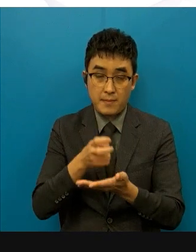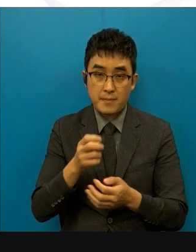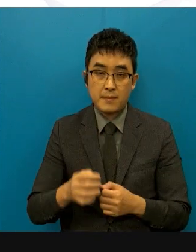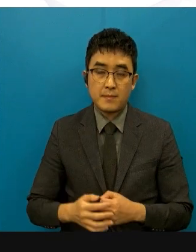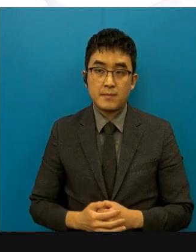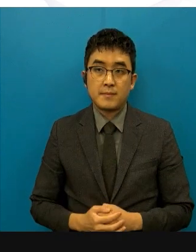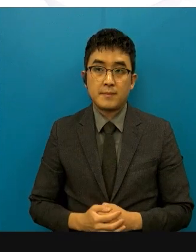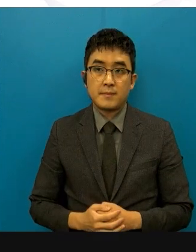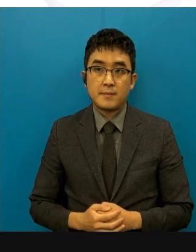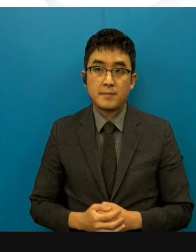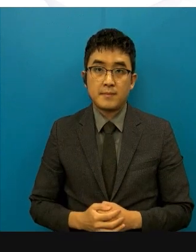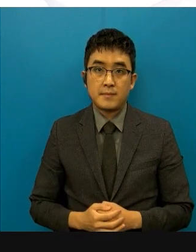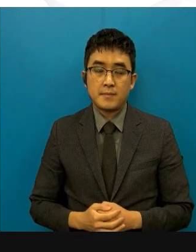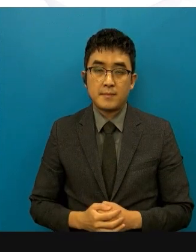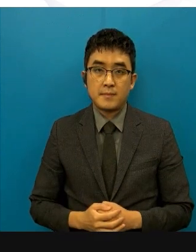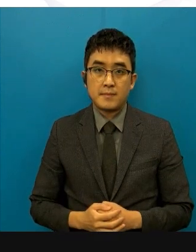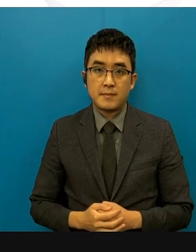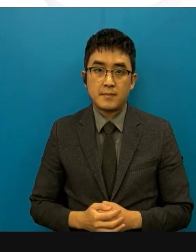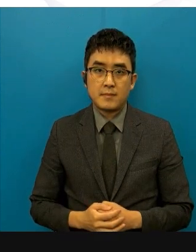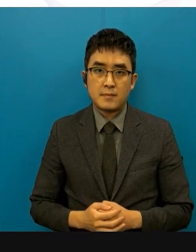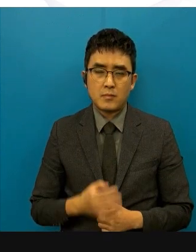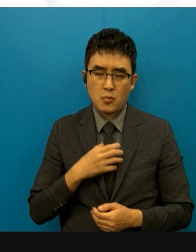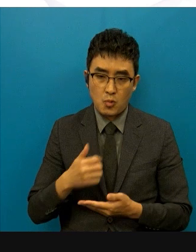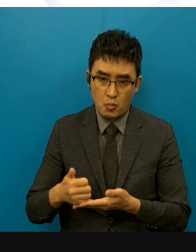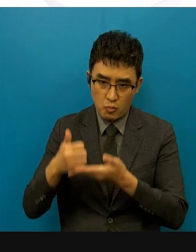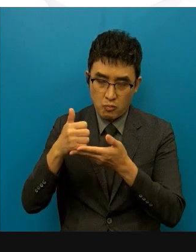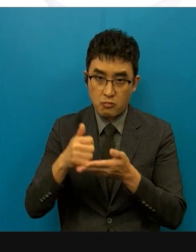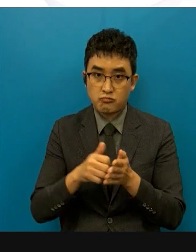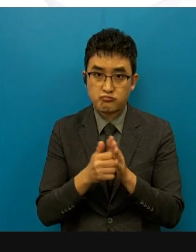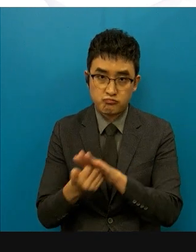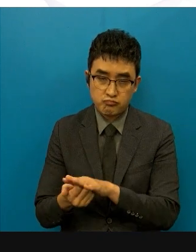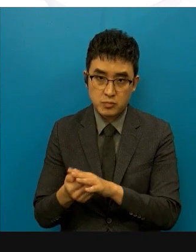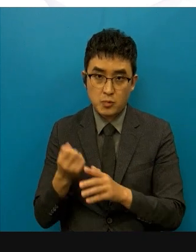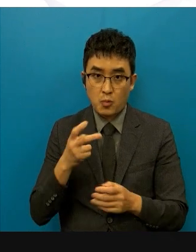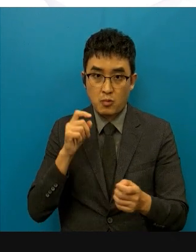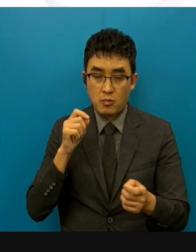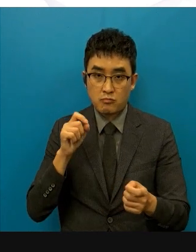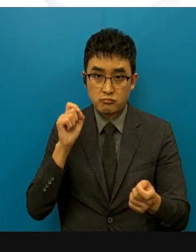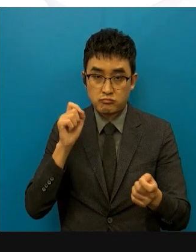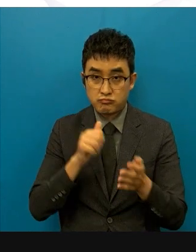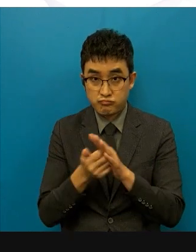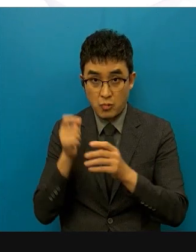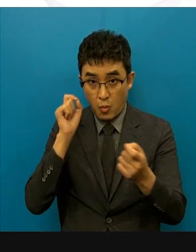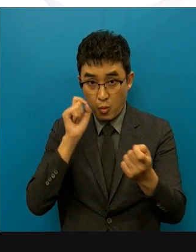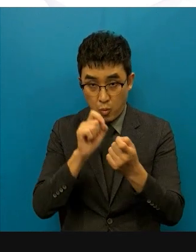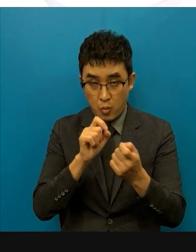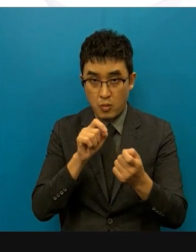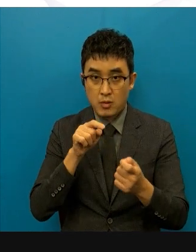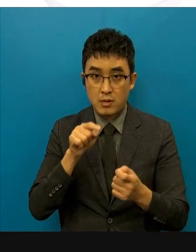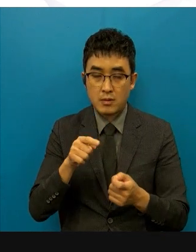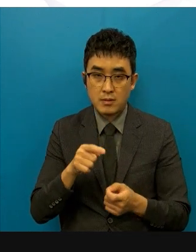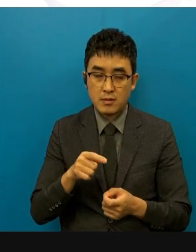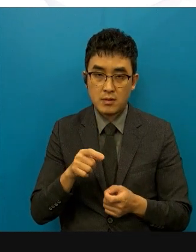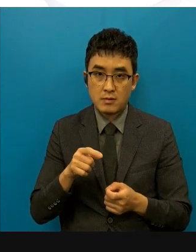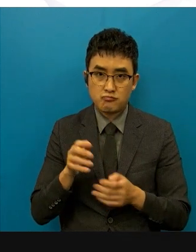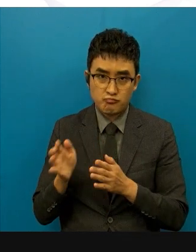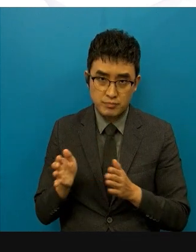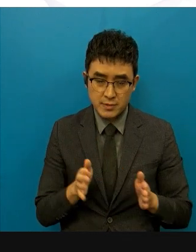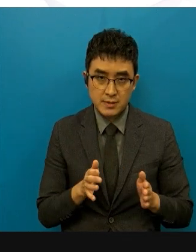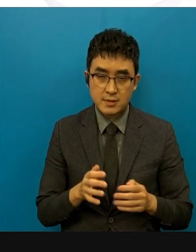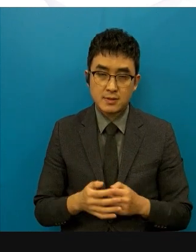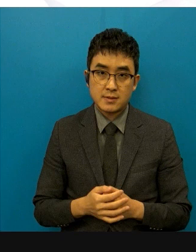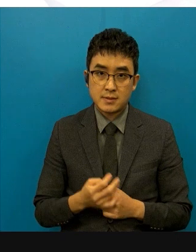dignity, or if one is not able to prepare for death in hospice facility due to such